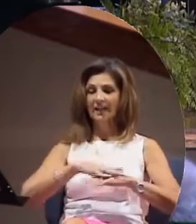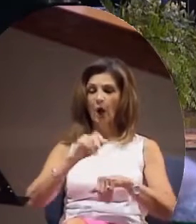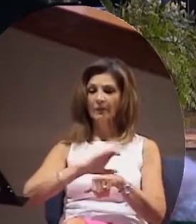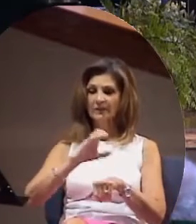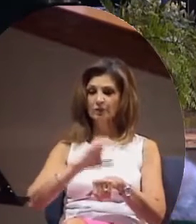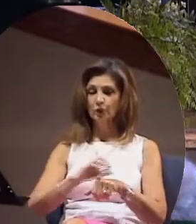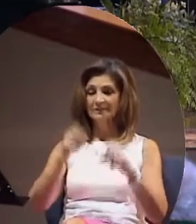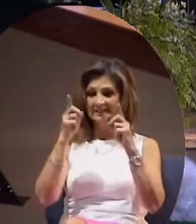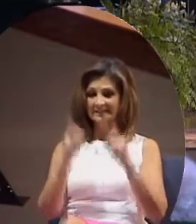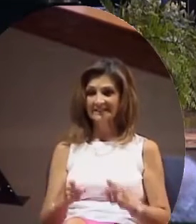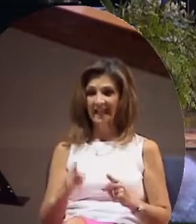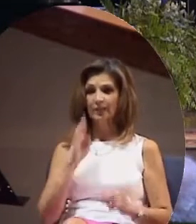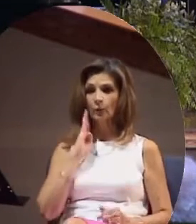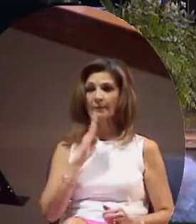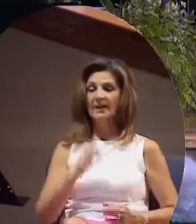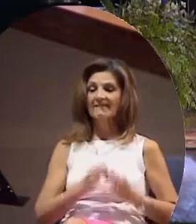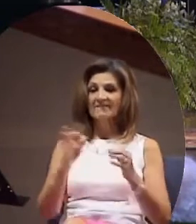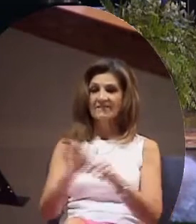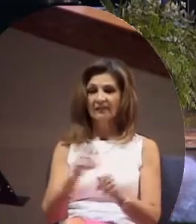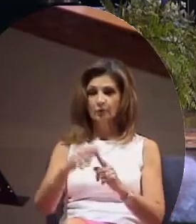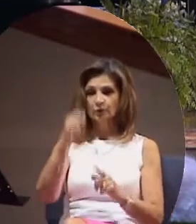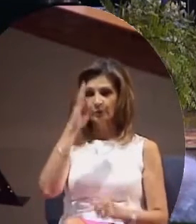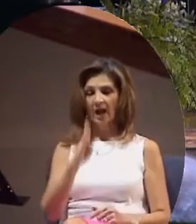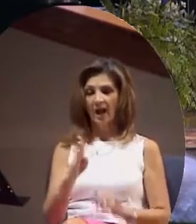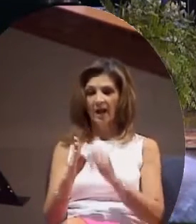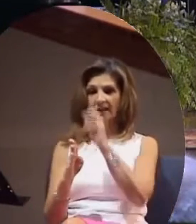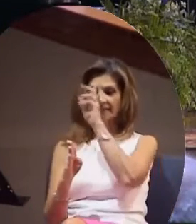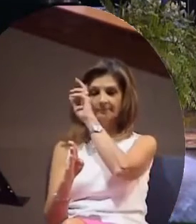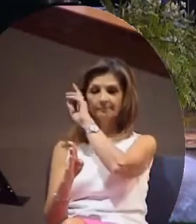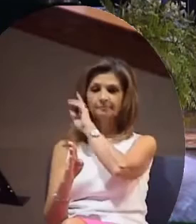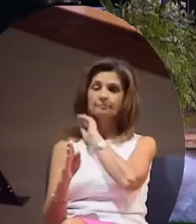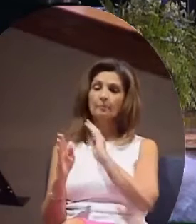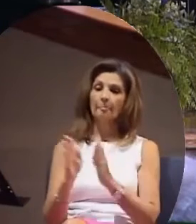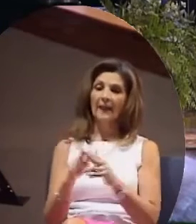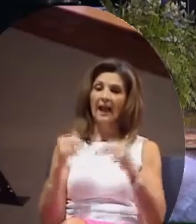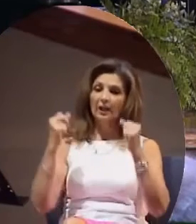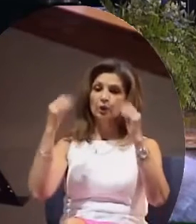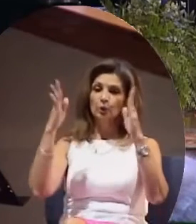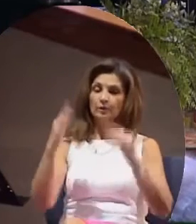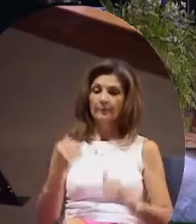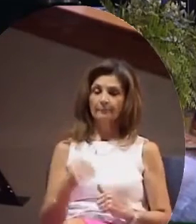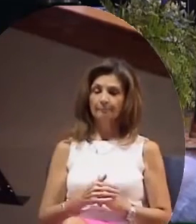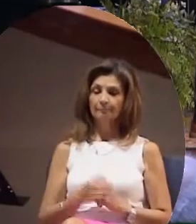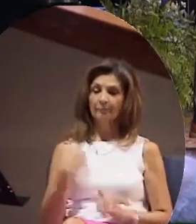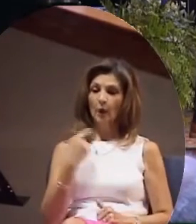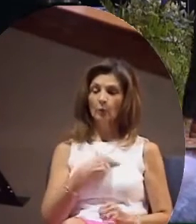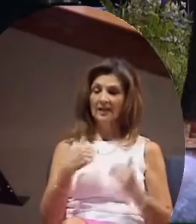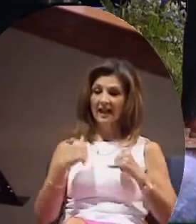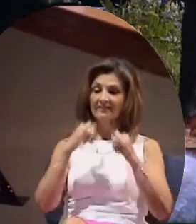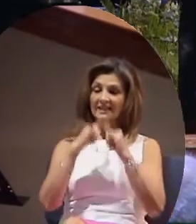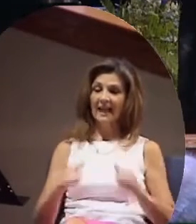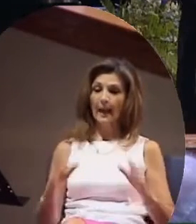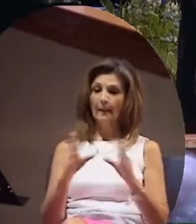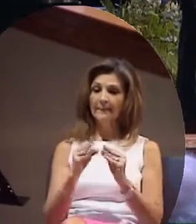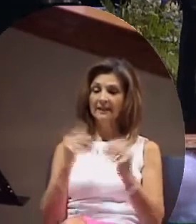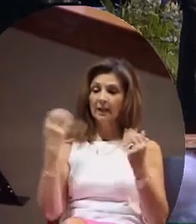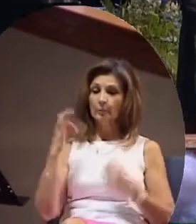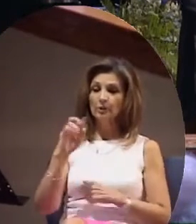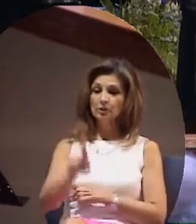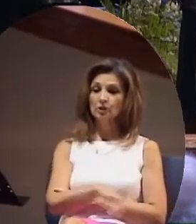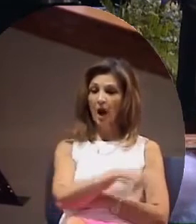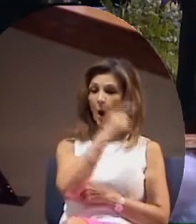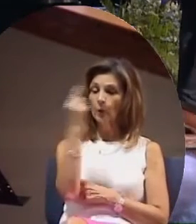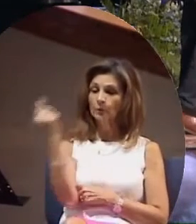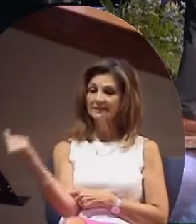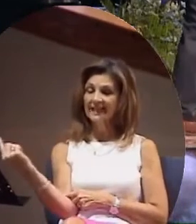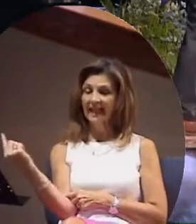Make your mind up, you're going to be faithful to church. Hallelujah. We have a camp meeting every year, and we have preaching all day.